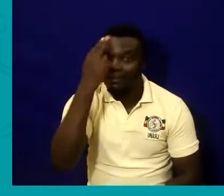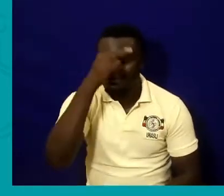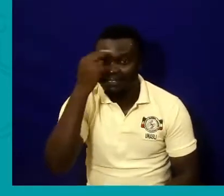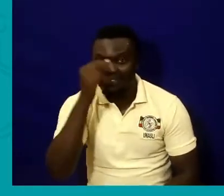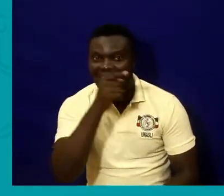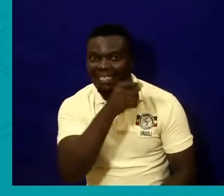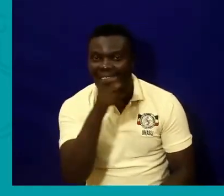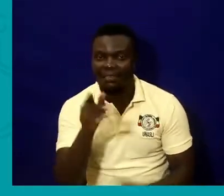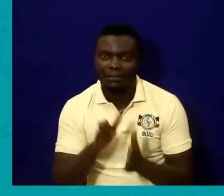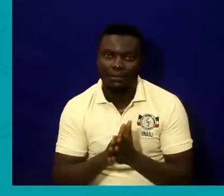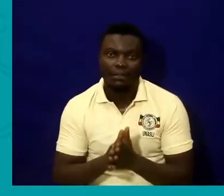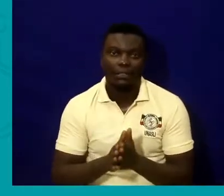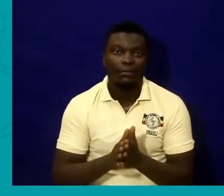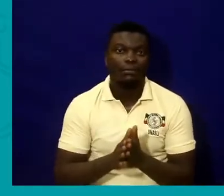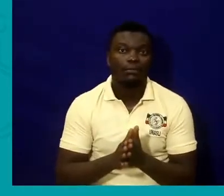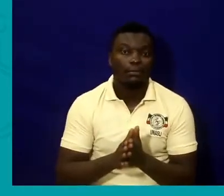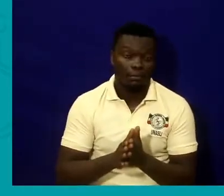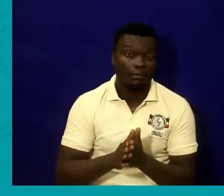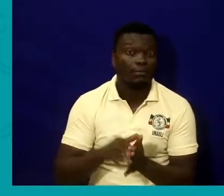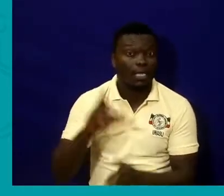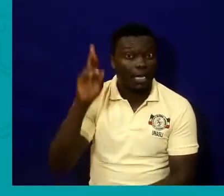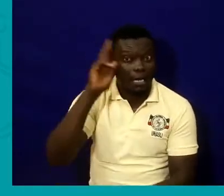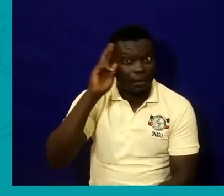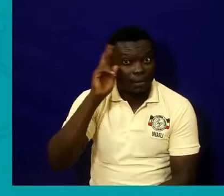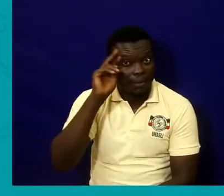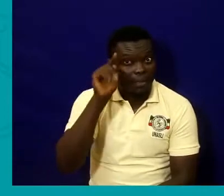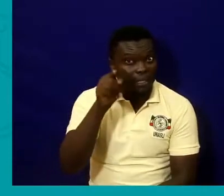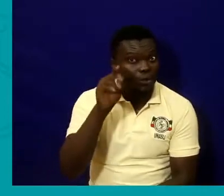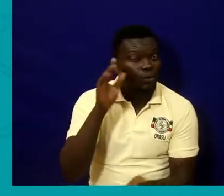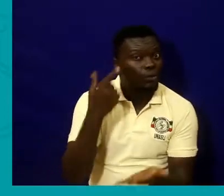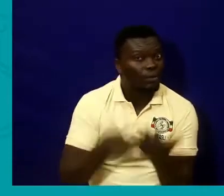Dear Lana, let me remind you that